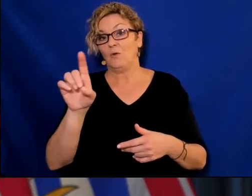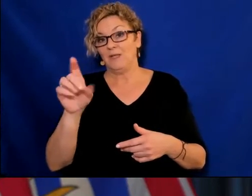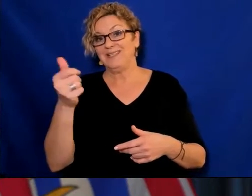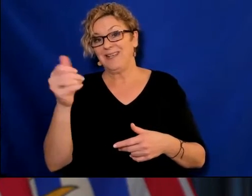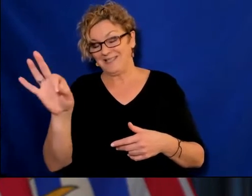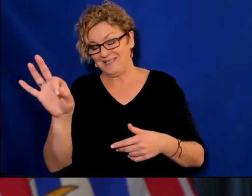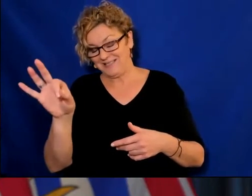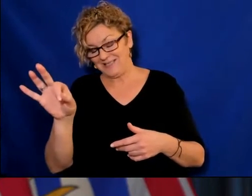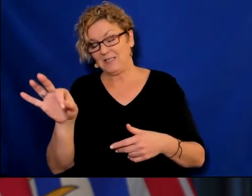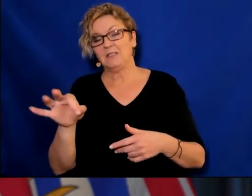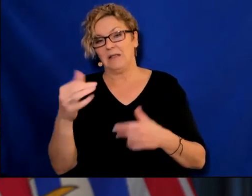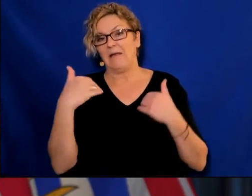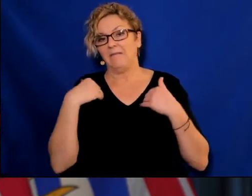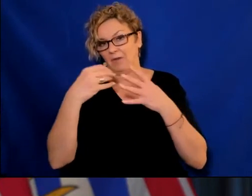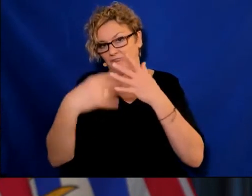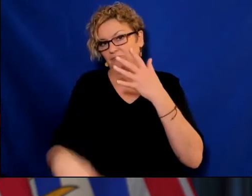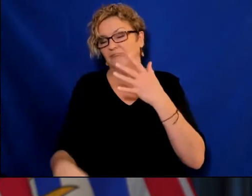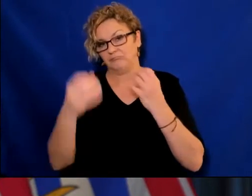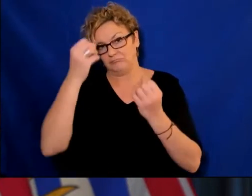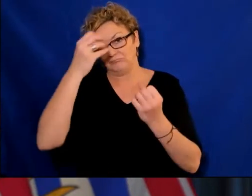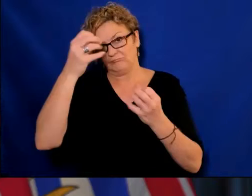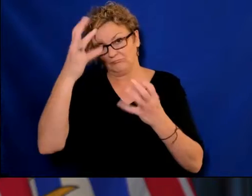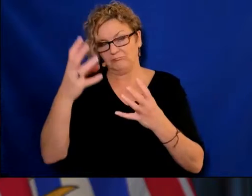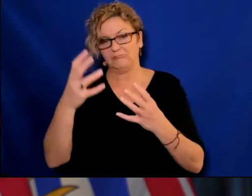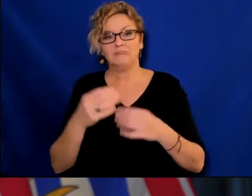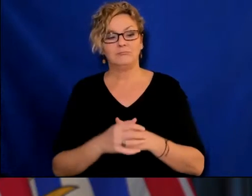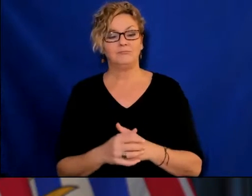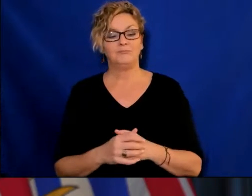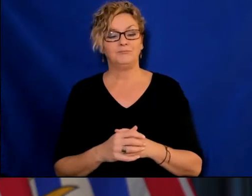gov.bc.ca/COVID-19. Last question is from Briar Stewart, CBC.